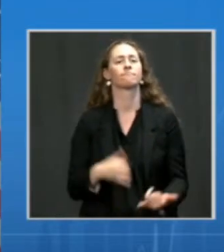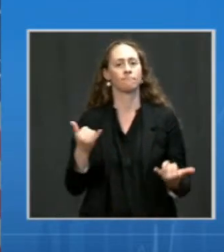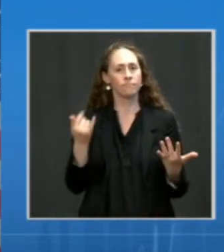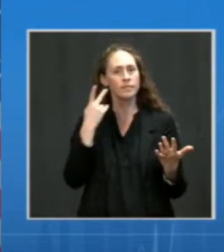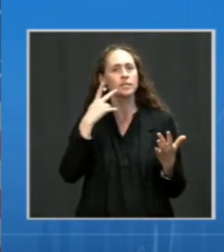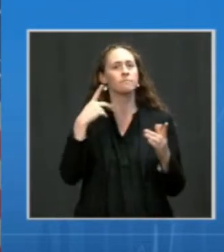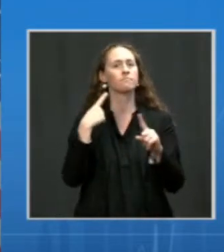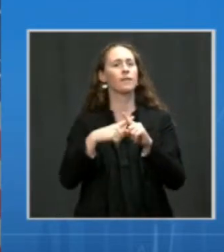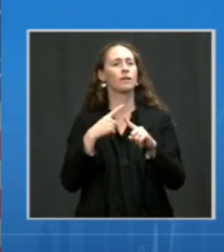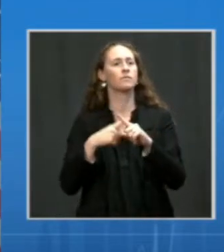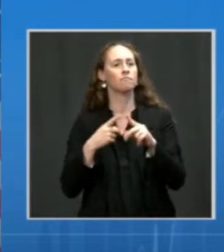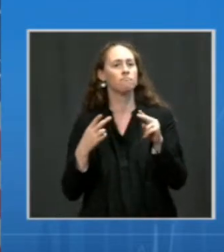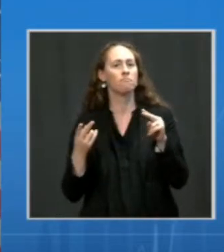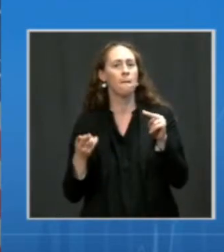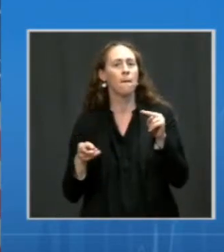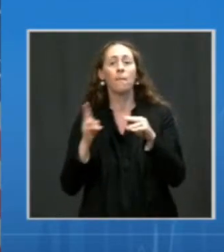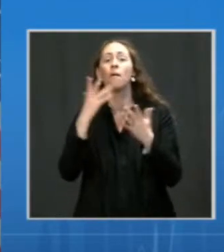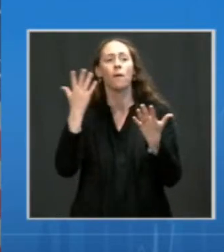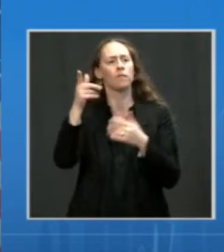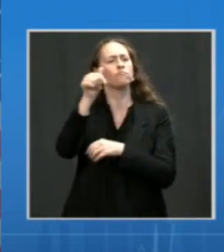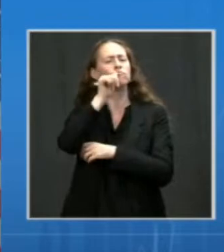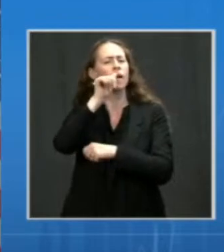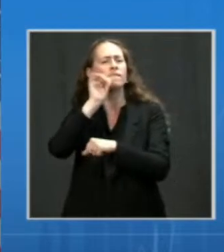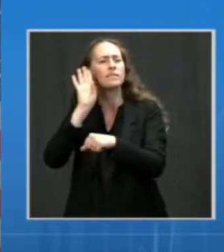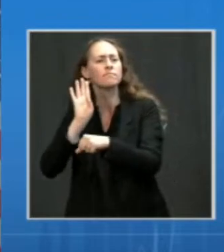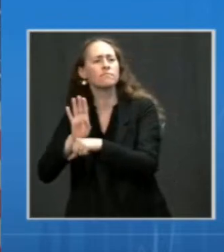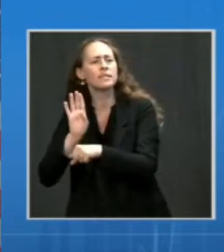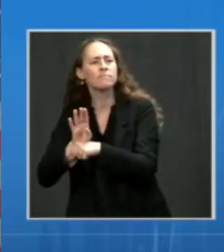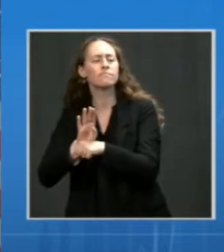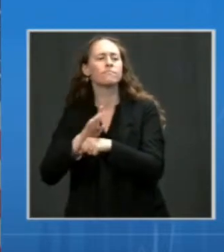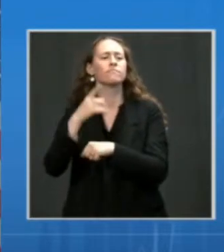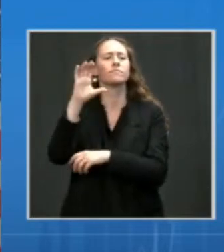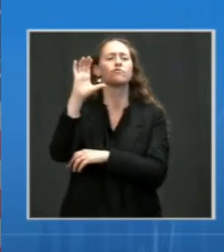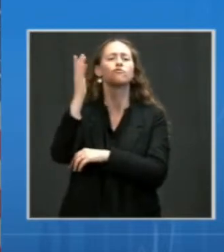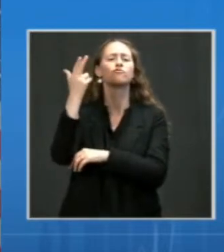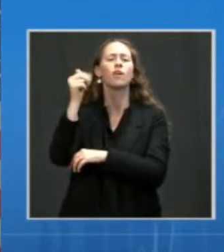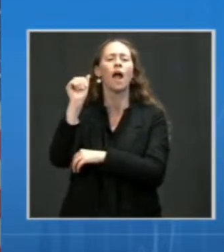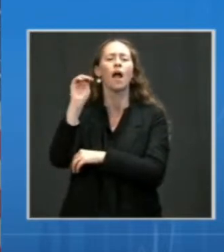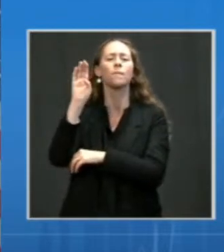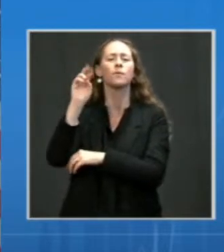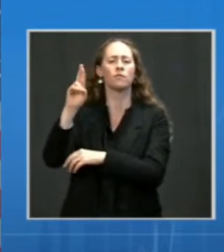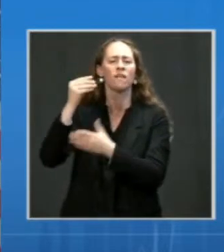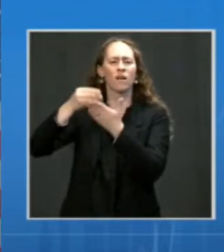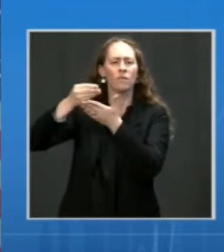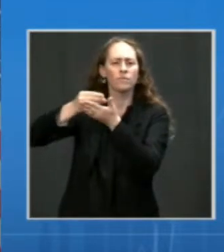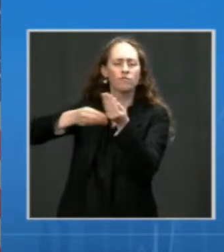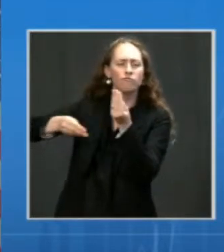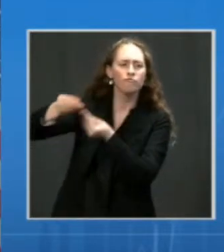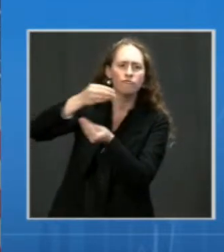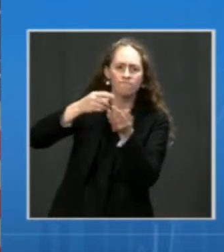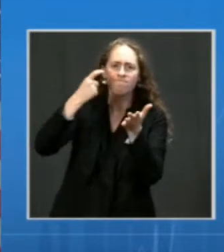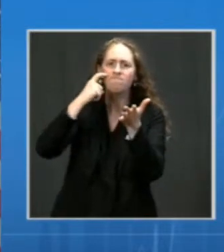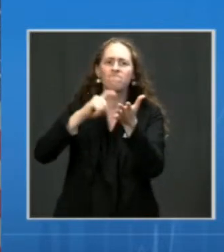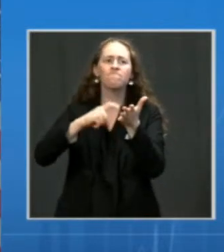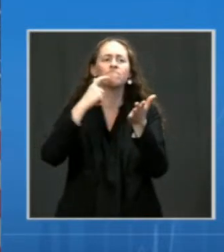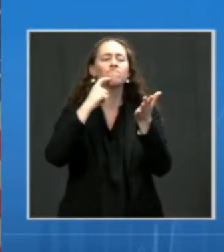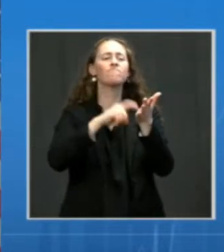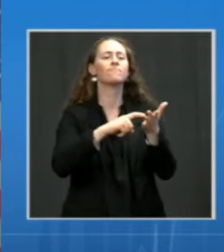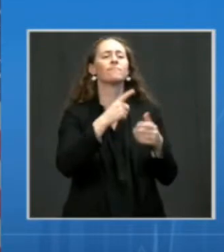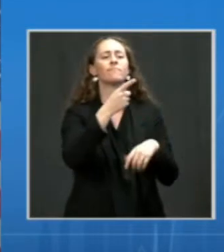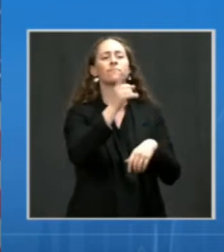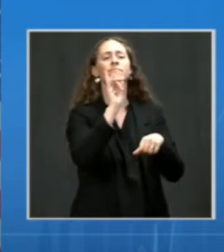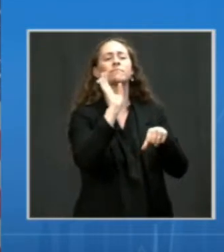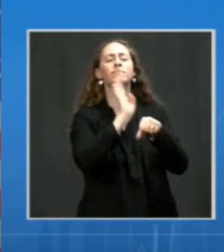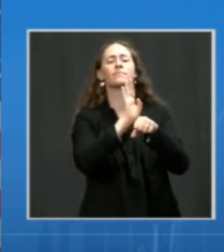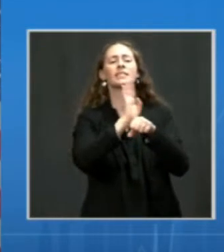Juan Morales is a new member. Kelly Cole signed up. Darlene Limpert, as well as